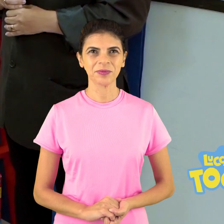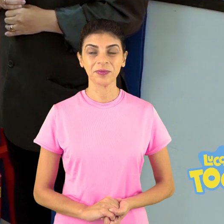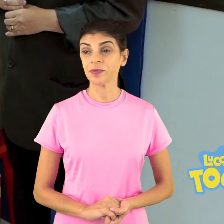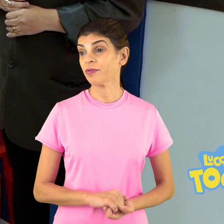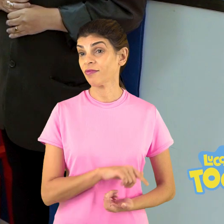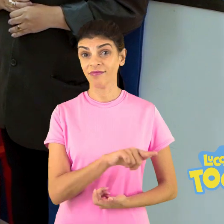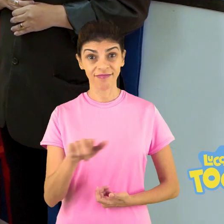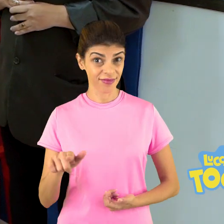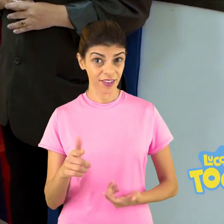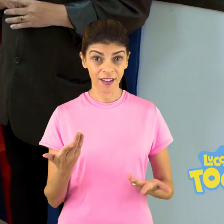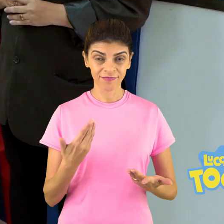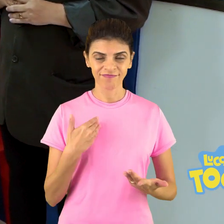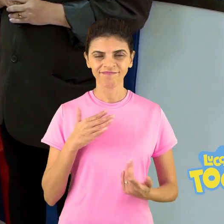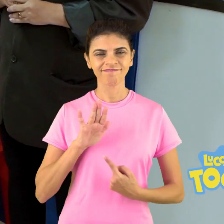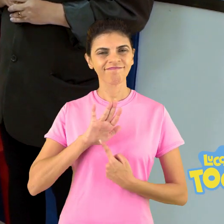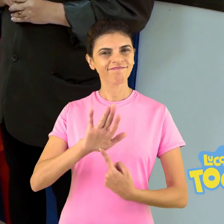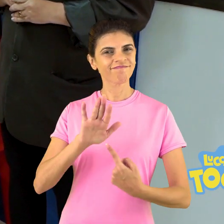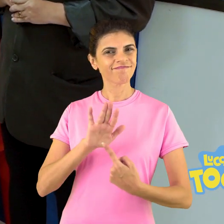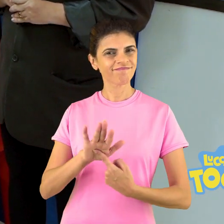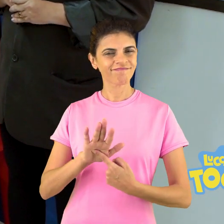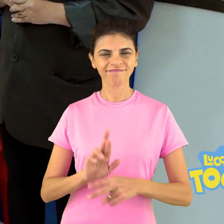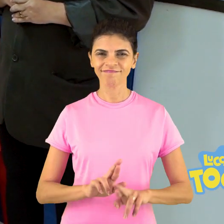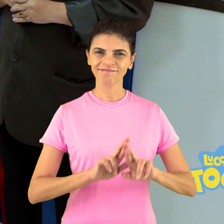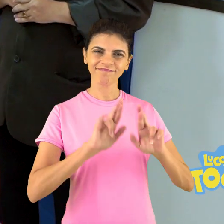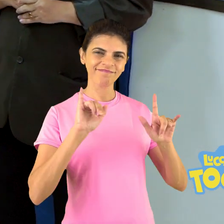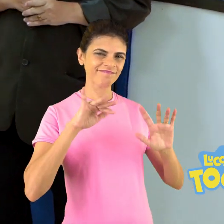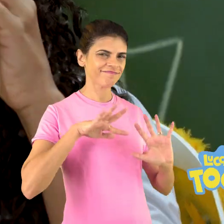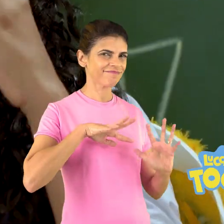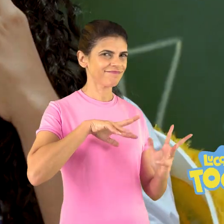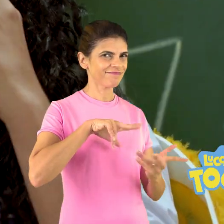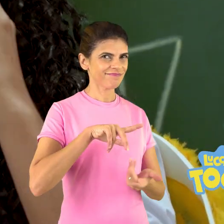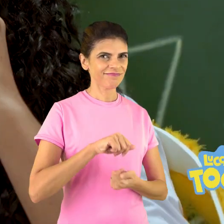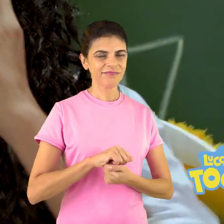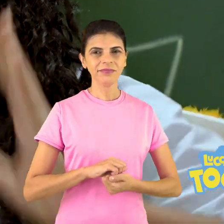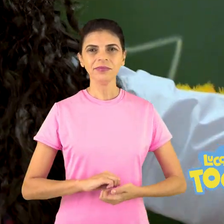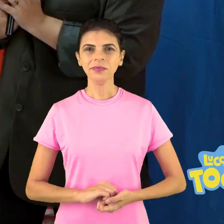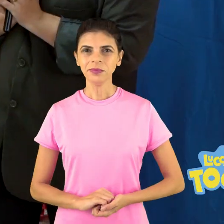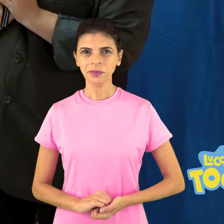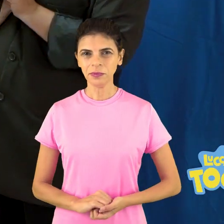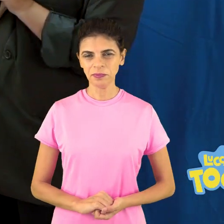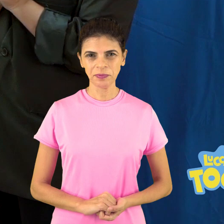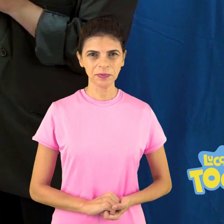Se preparem, porque o meu show vai ser international.